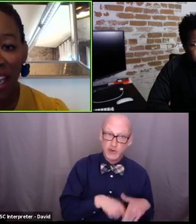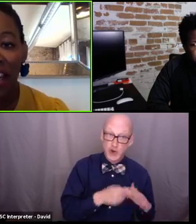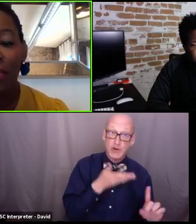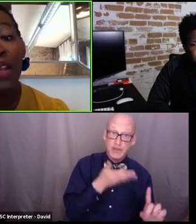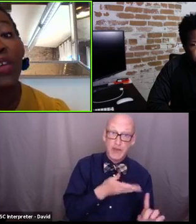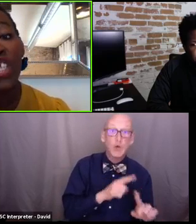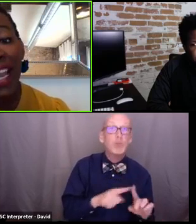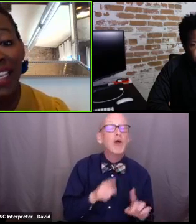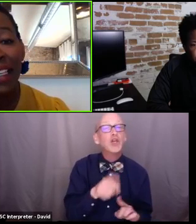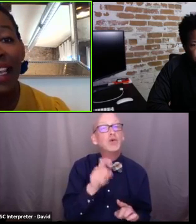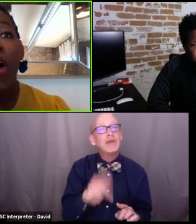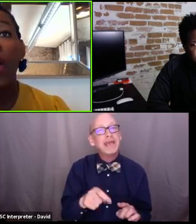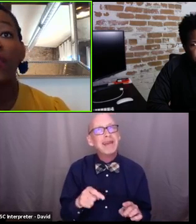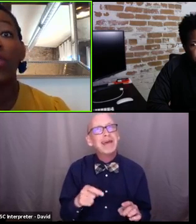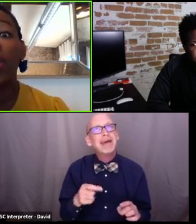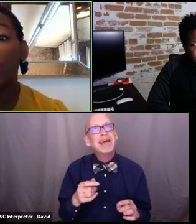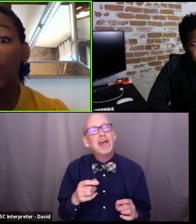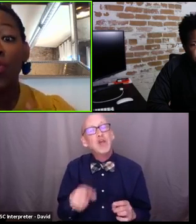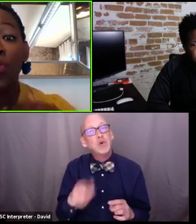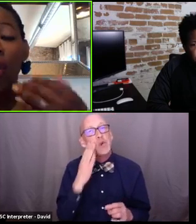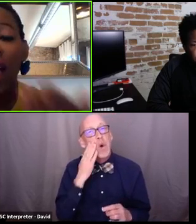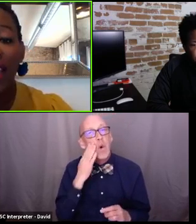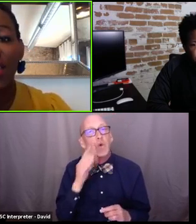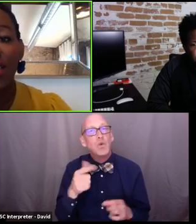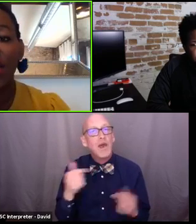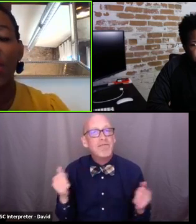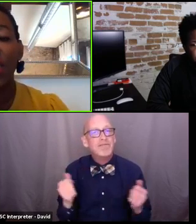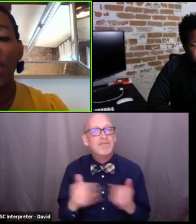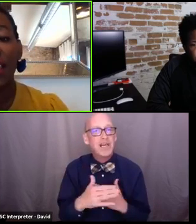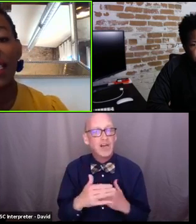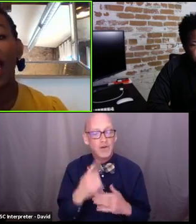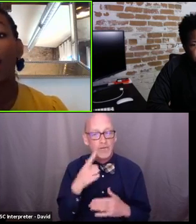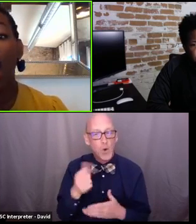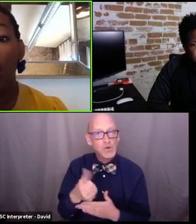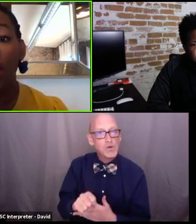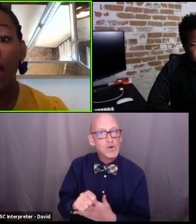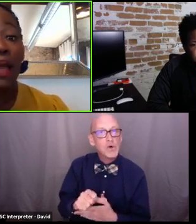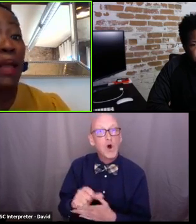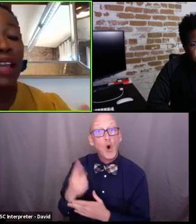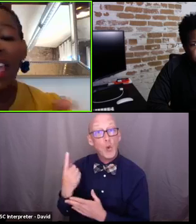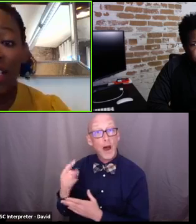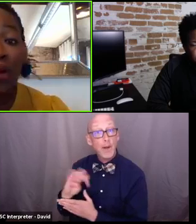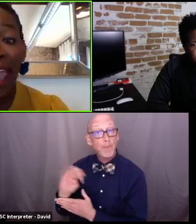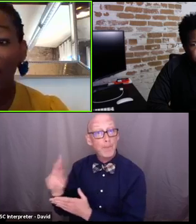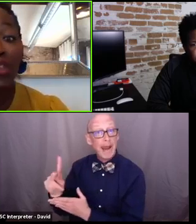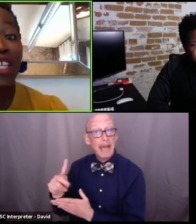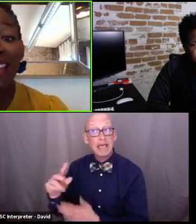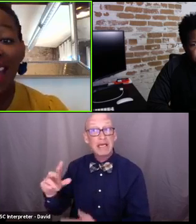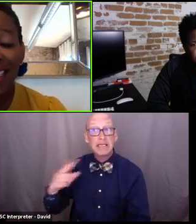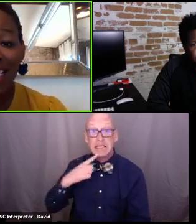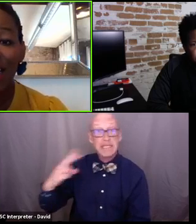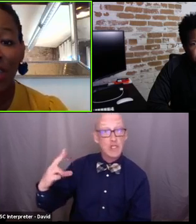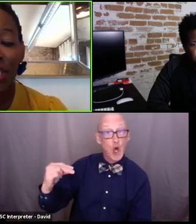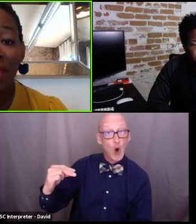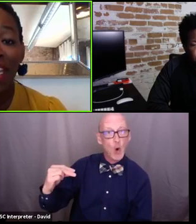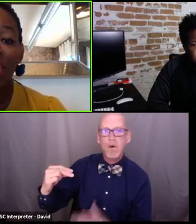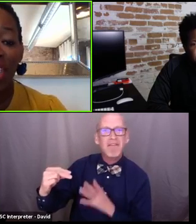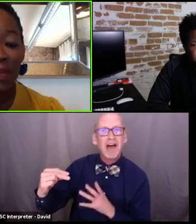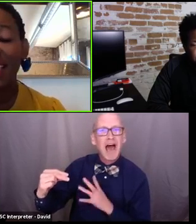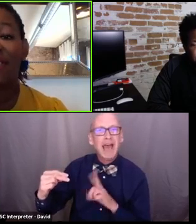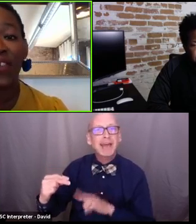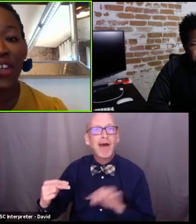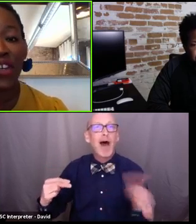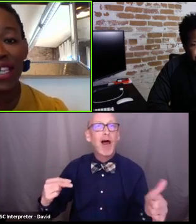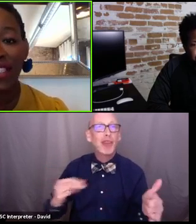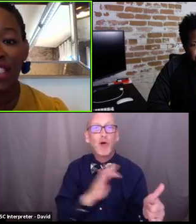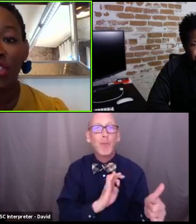have that fear of being rejected. What if you go to your one institution and they say no? It's okay to go to the next institution because just